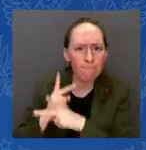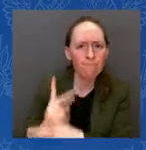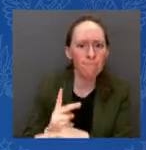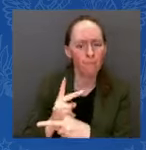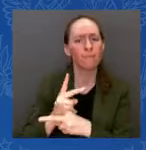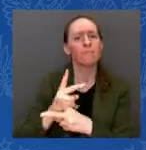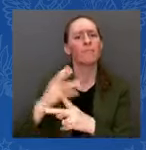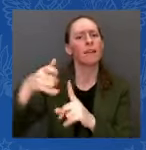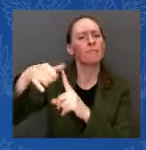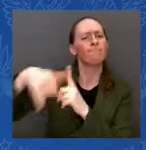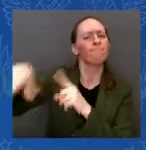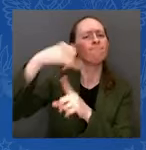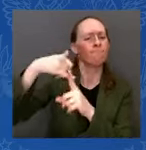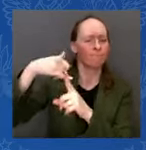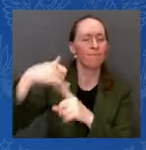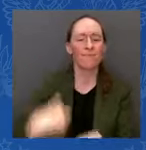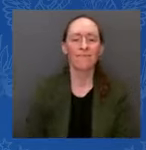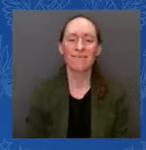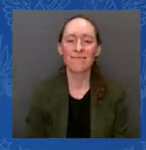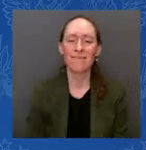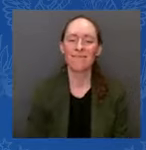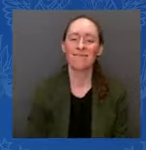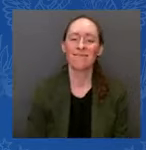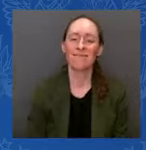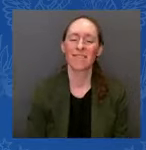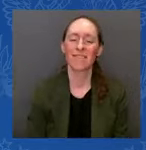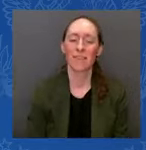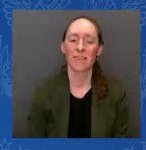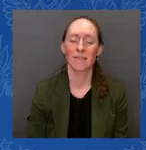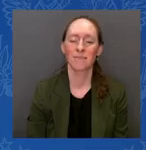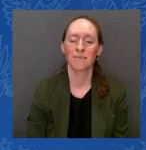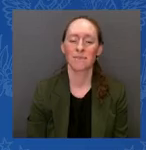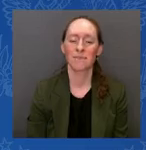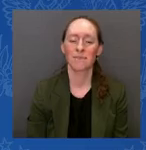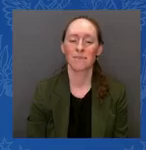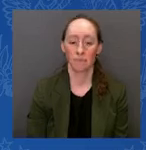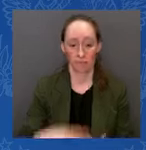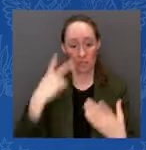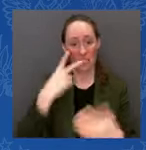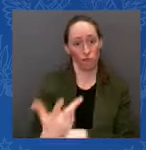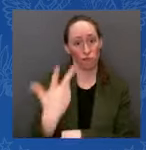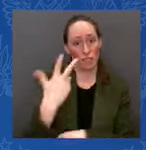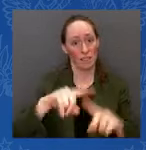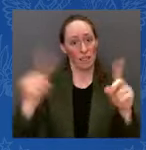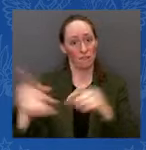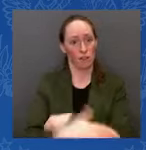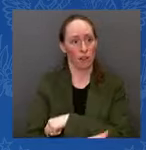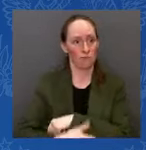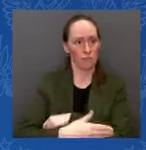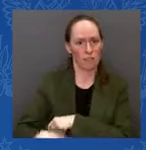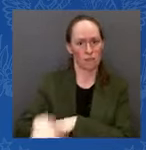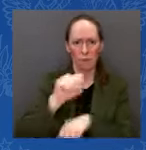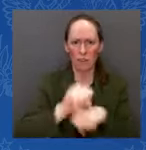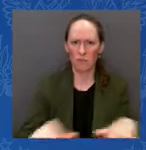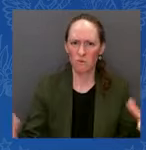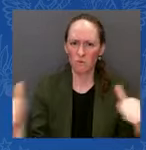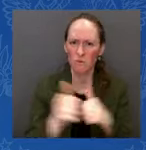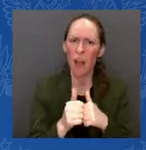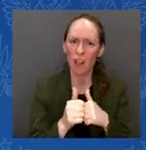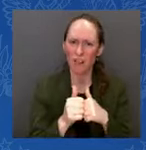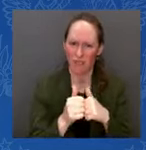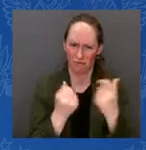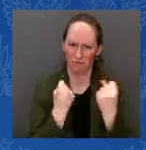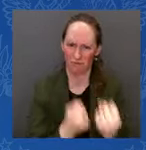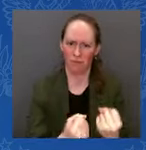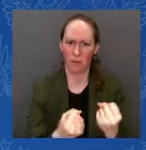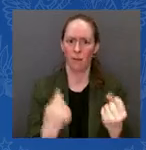I believe, is testament to the strength of the long-standing ties that unite us and to our shared commitment of ensuring